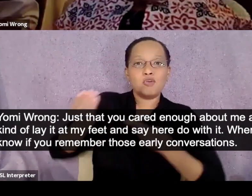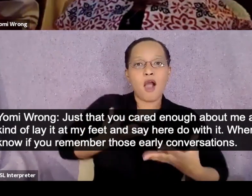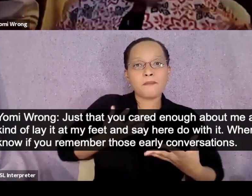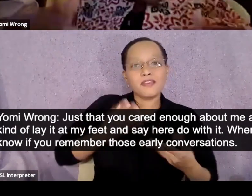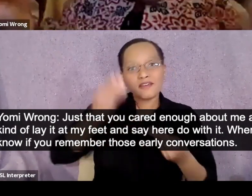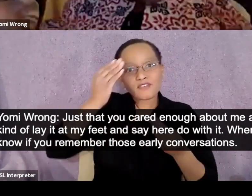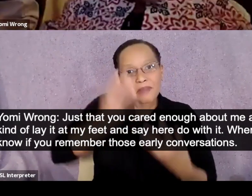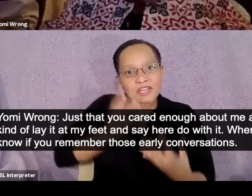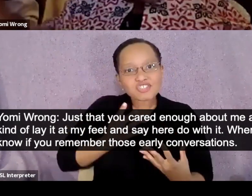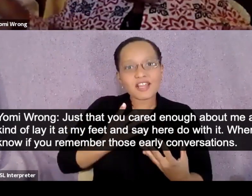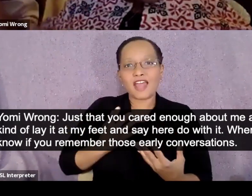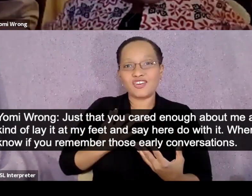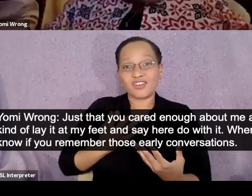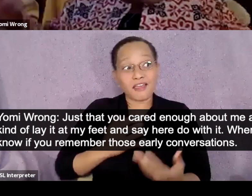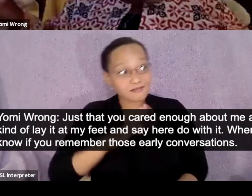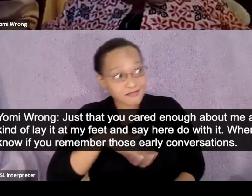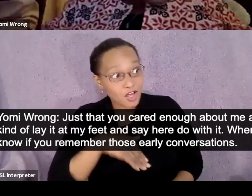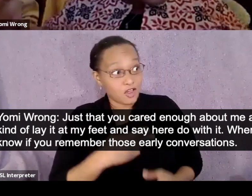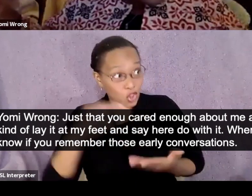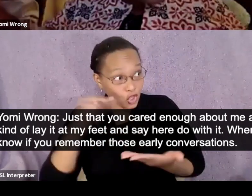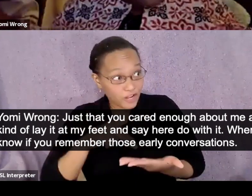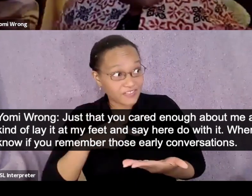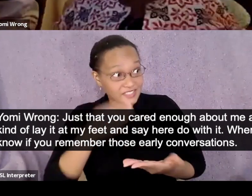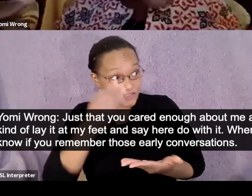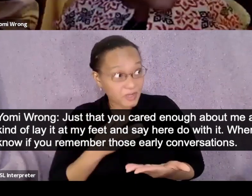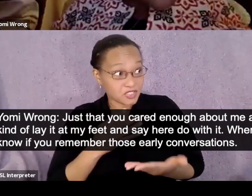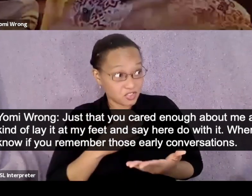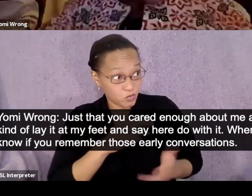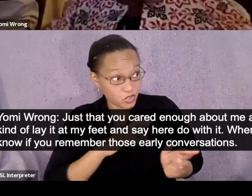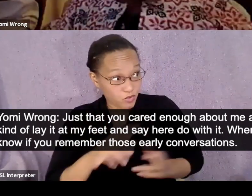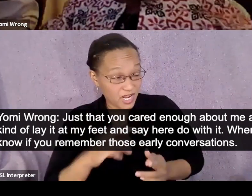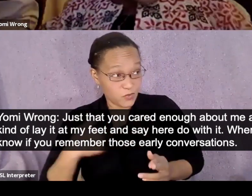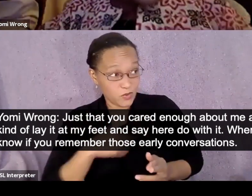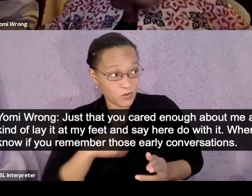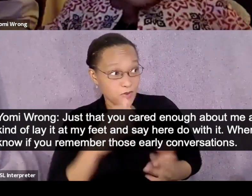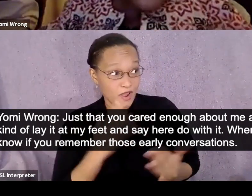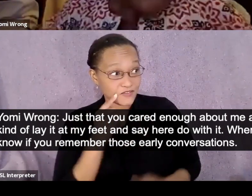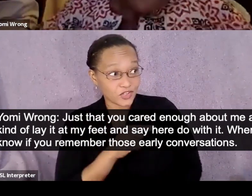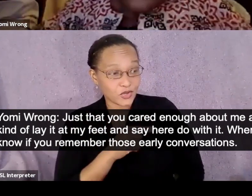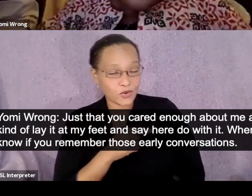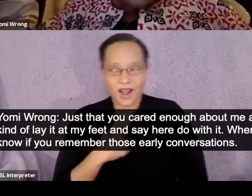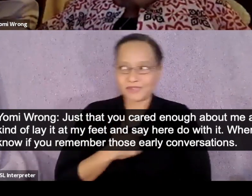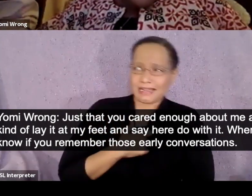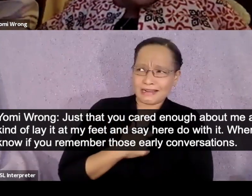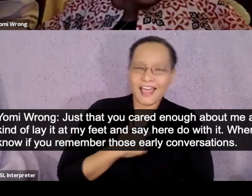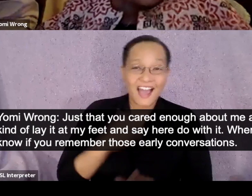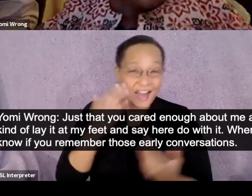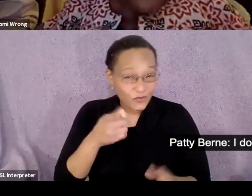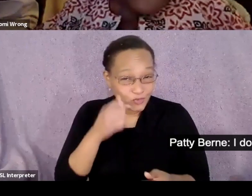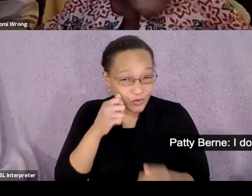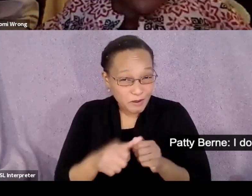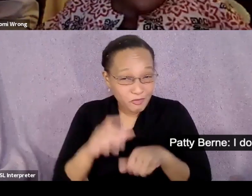and say, here, do with it when you're ready and what you will, and we'll be here. So I don't know if you remember those early